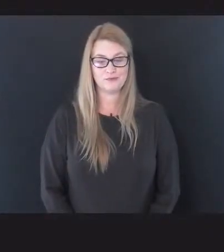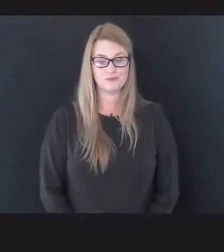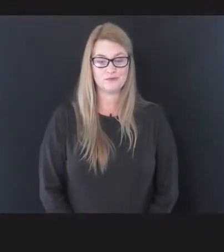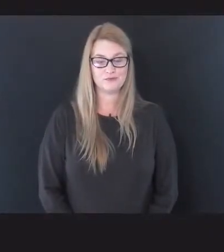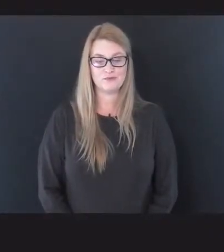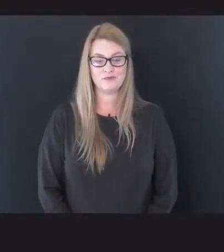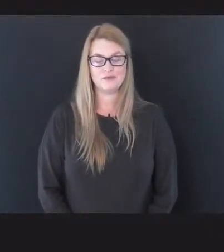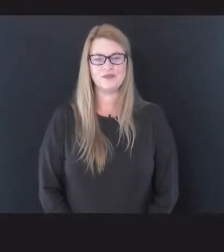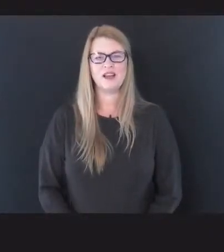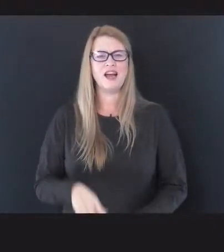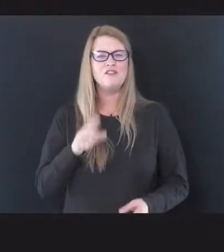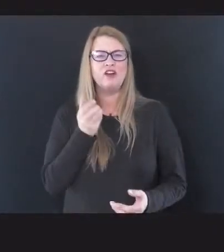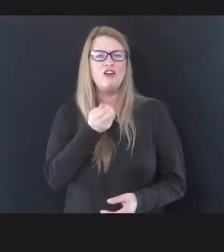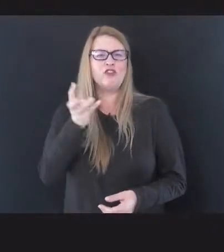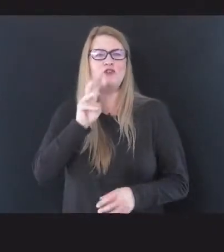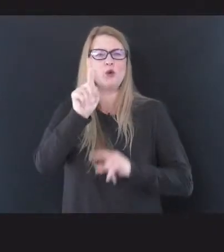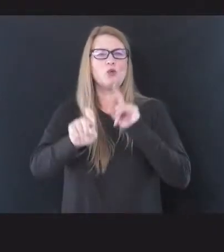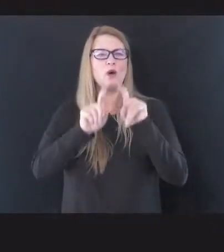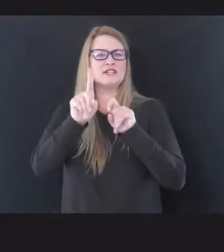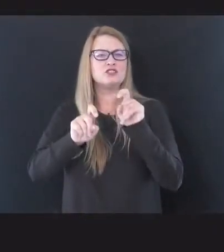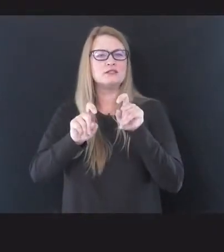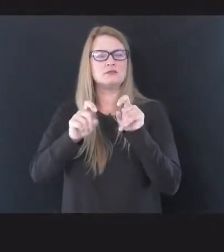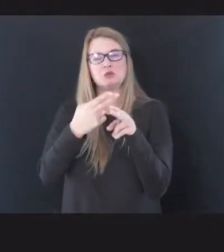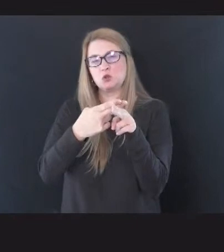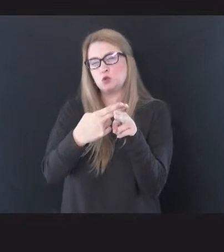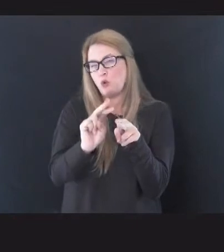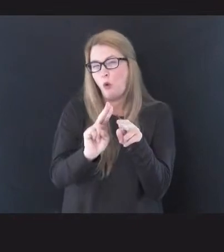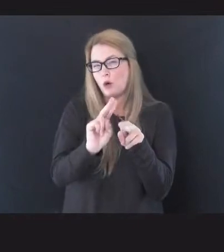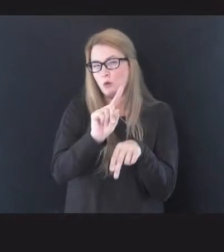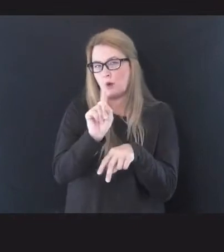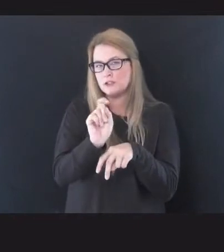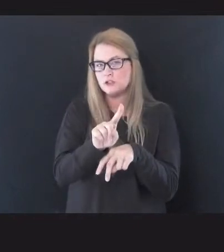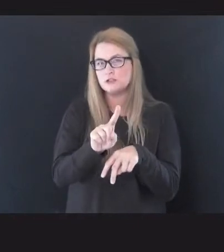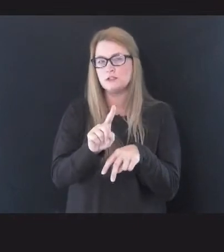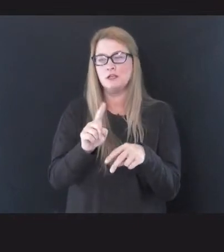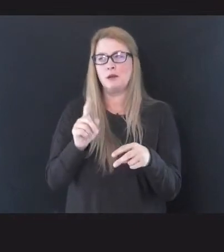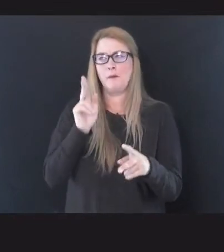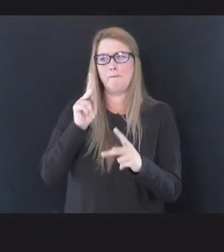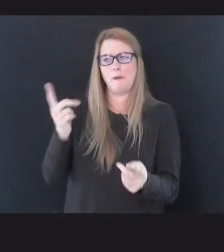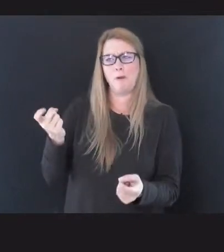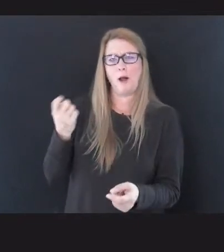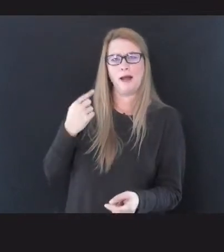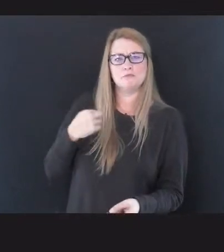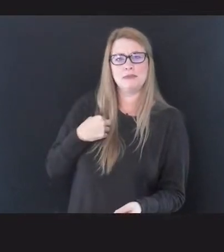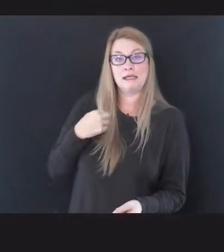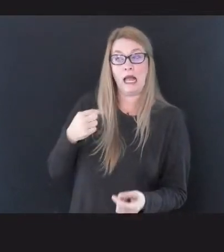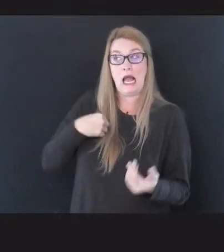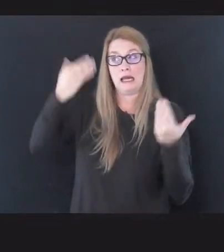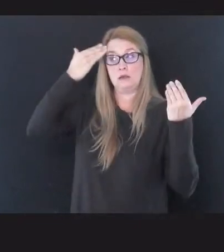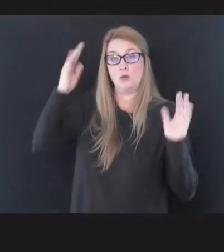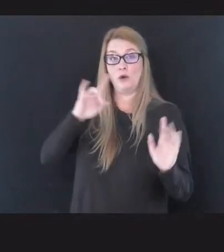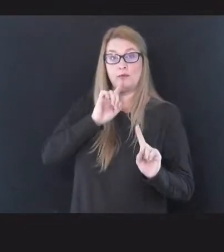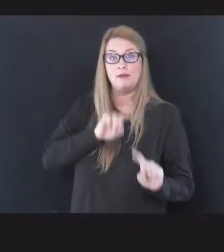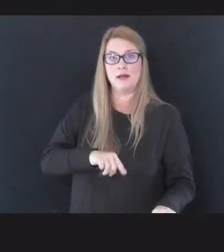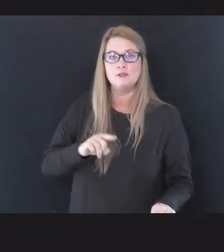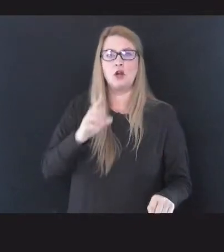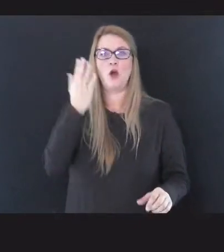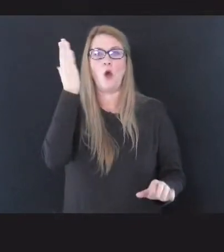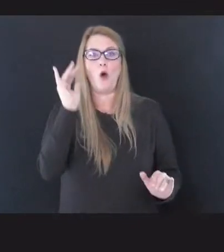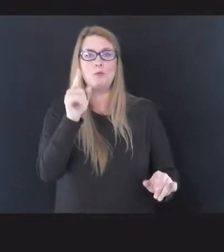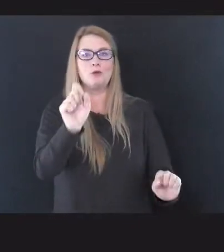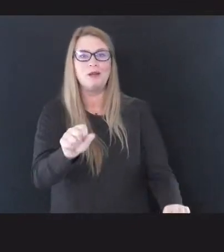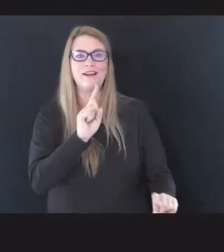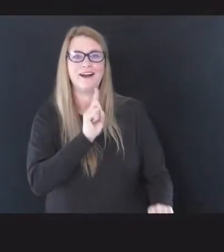some housekeeping things to take care of, some very short questions, but questions have been posed to me that I don't know the answers and hope to get them from you guys.